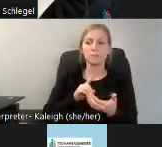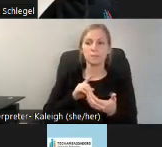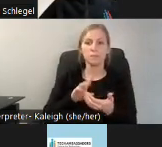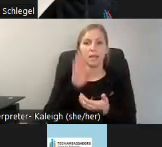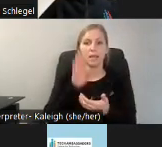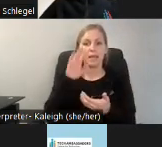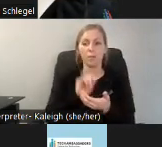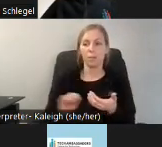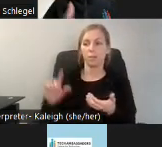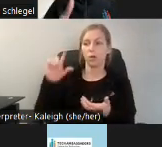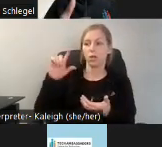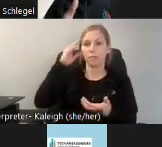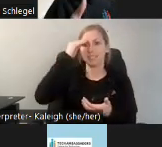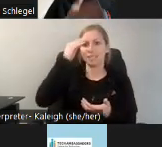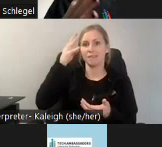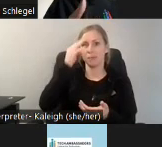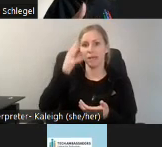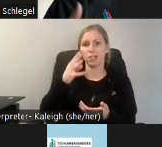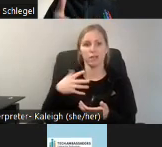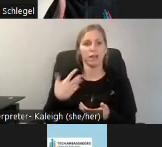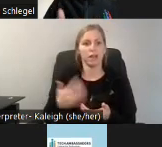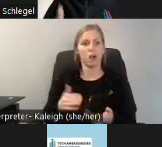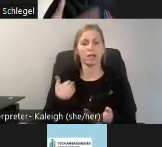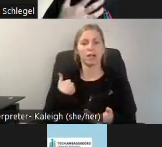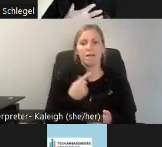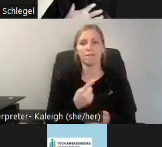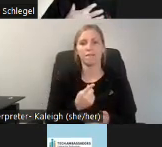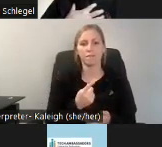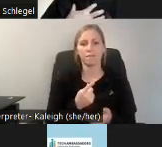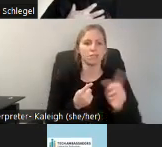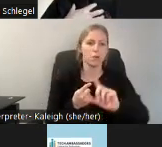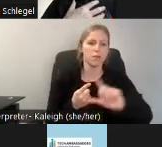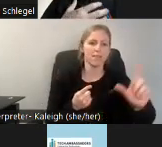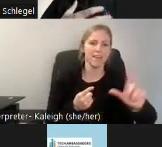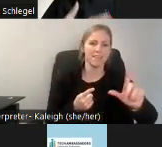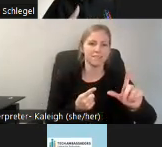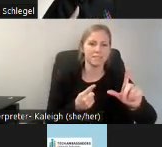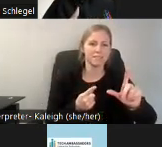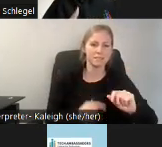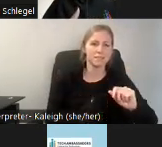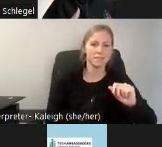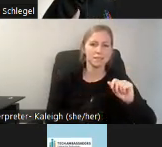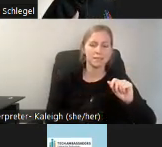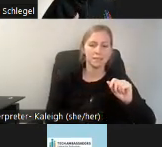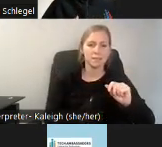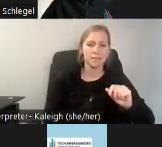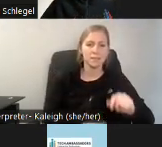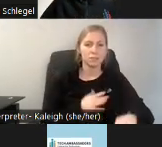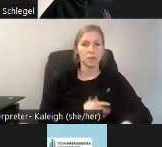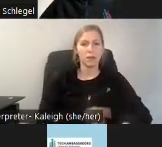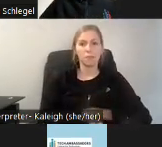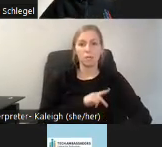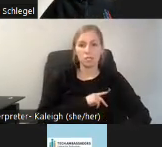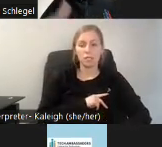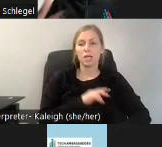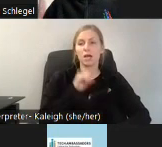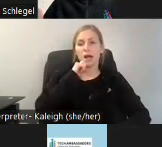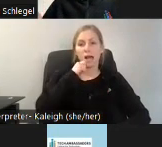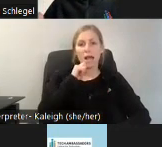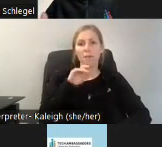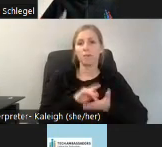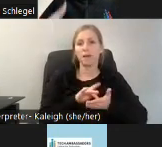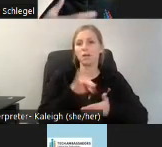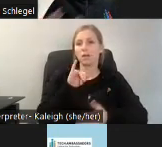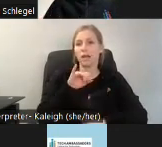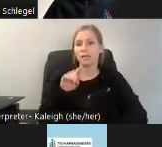up this information that I have here showing on the left of my personal Apple Medical ID. And then if you were to scroll to the